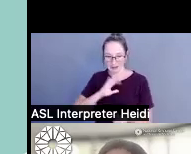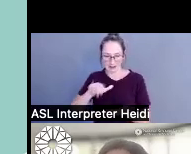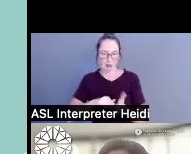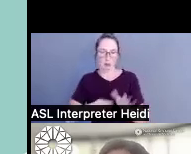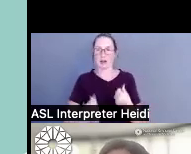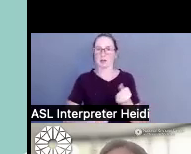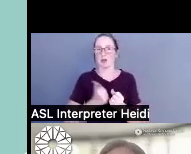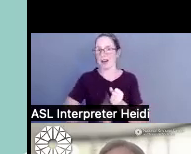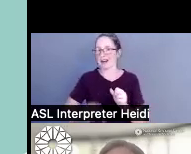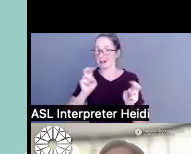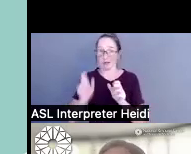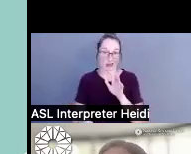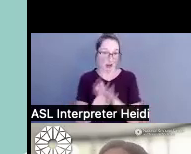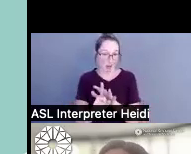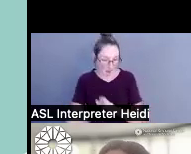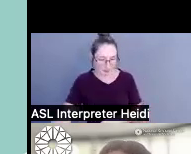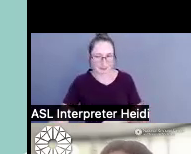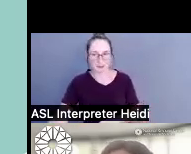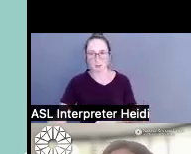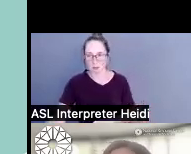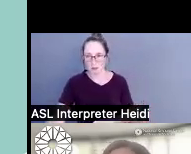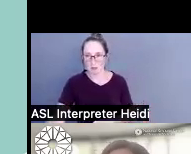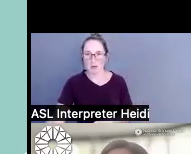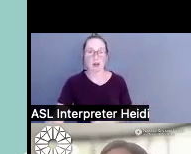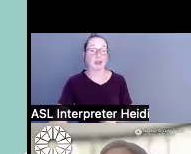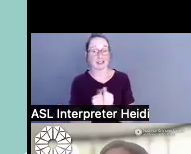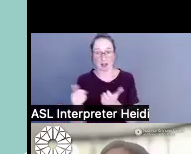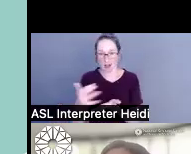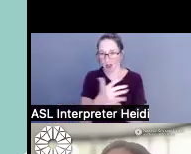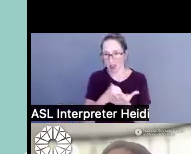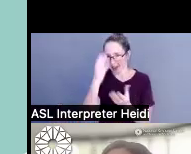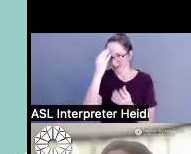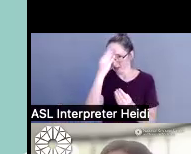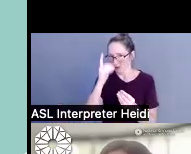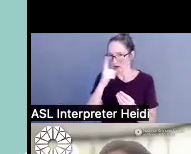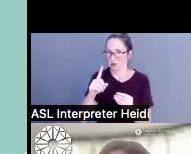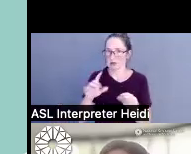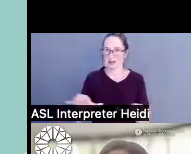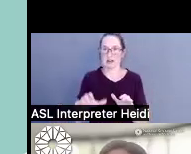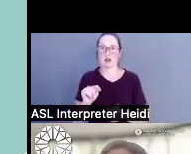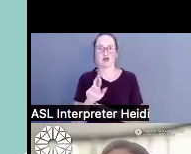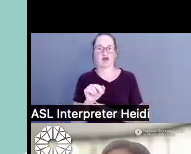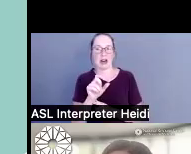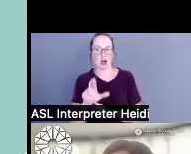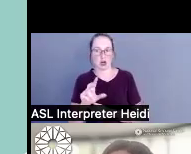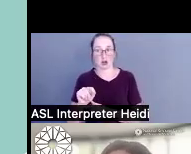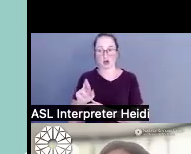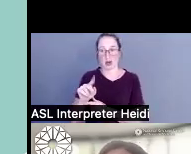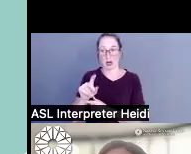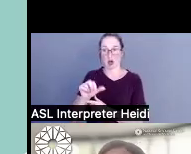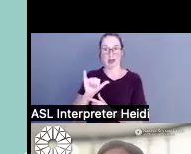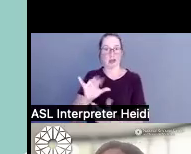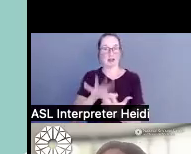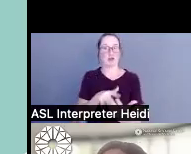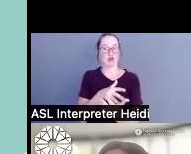any issues that came up. And then to gather information, advocates completed a tracker, and that tracker was a spreadsheet